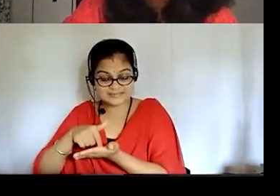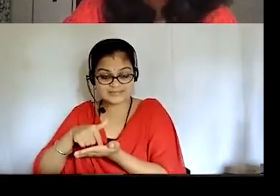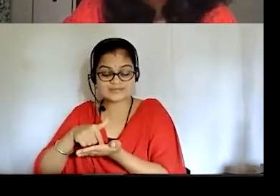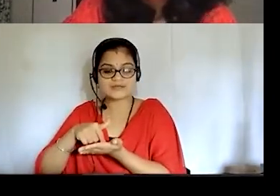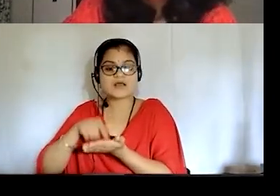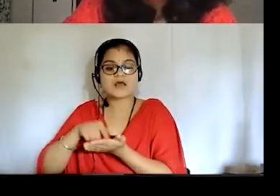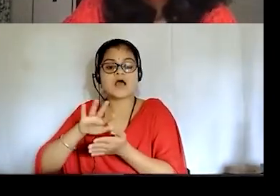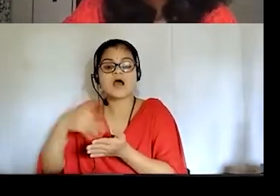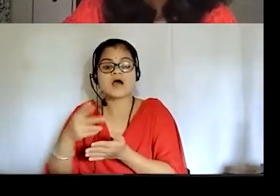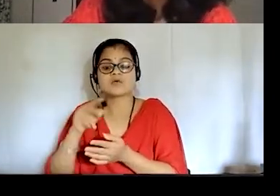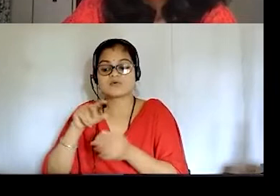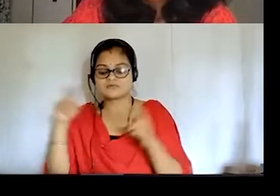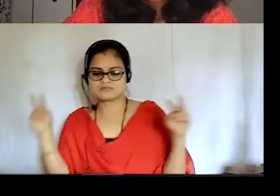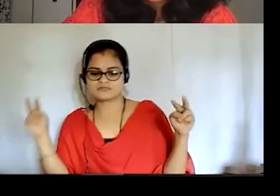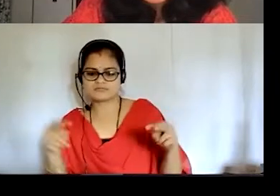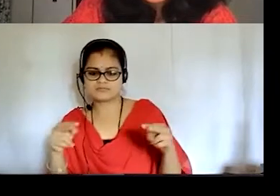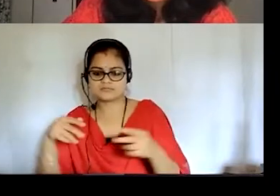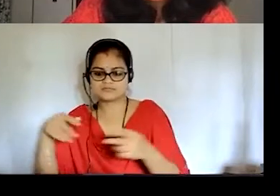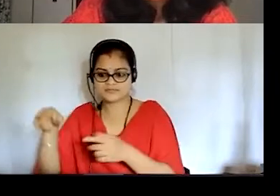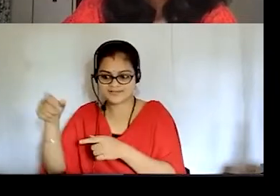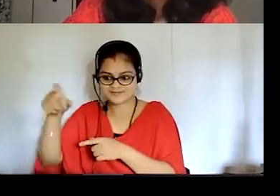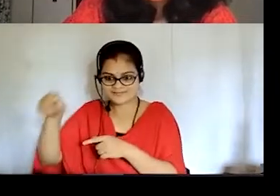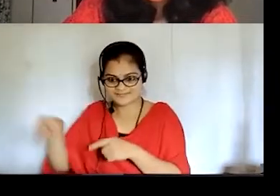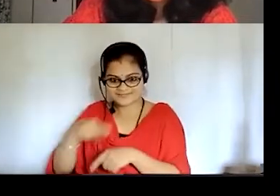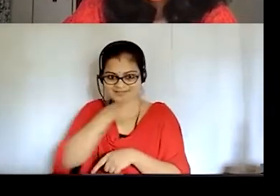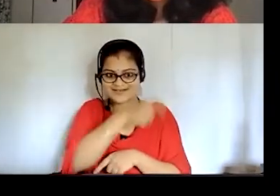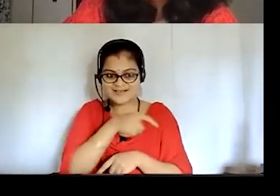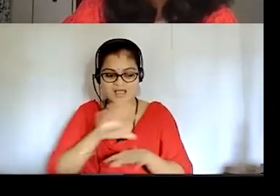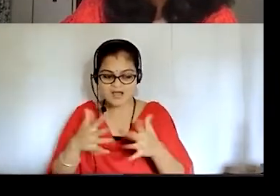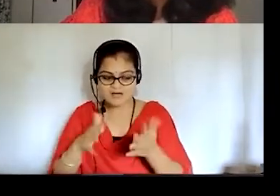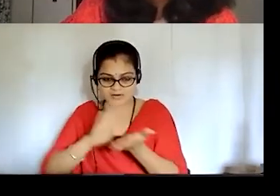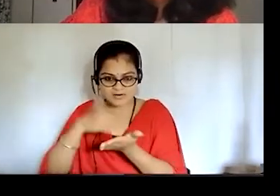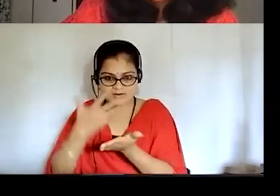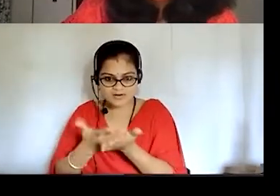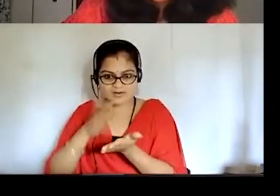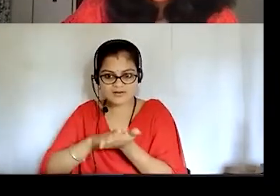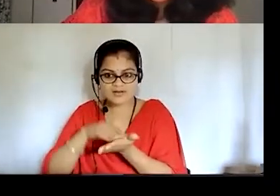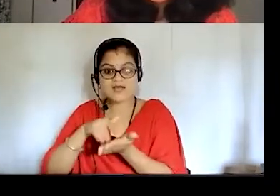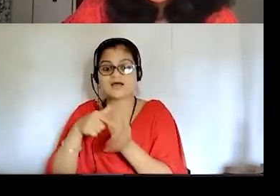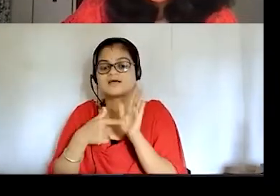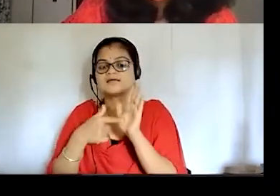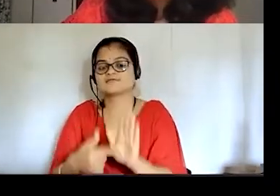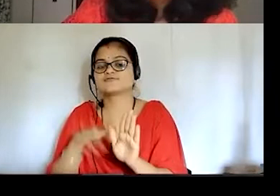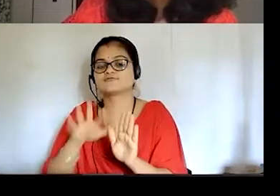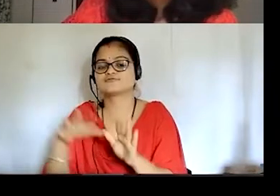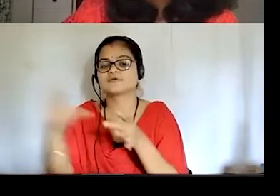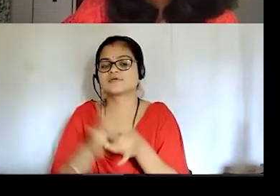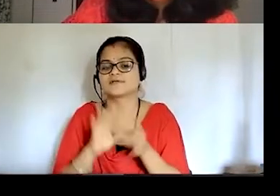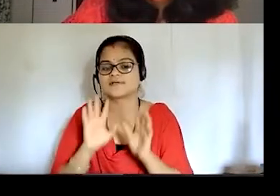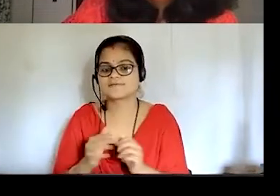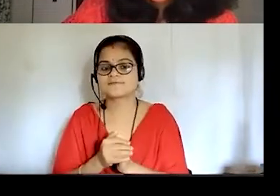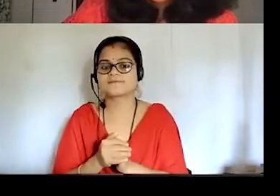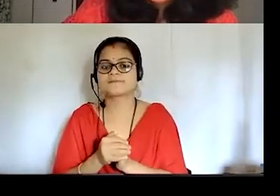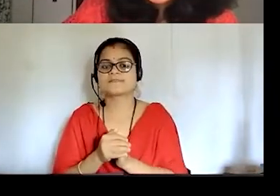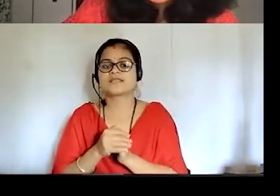directional indicators to the music's course and its glide. In the next music illustration, we have Pandit